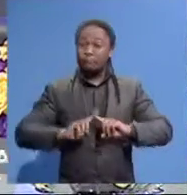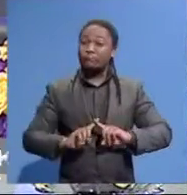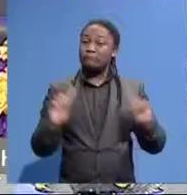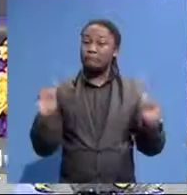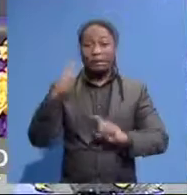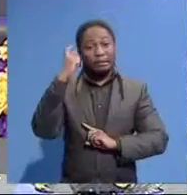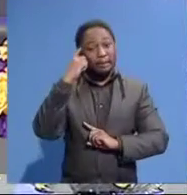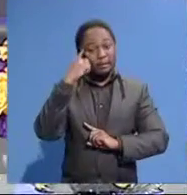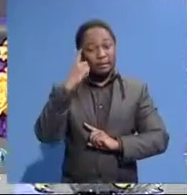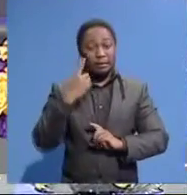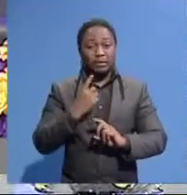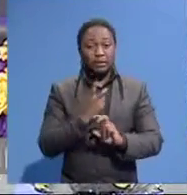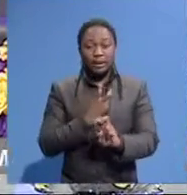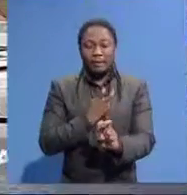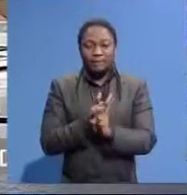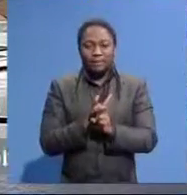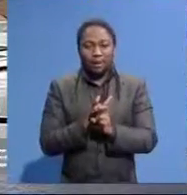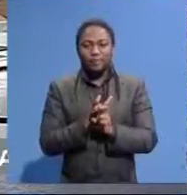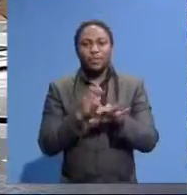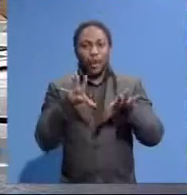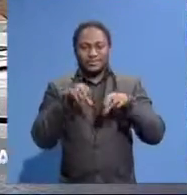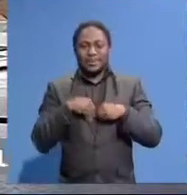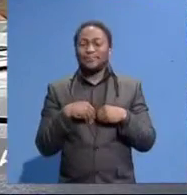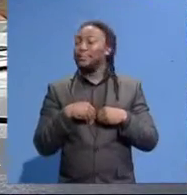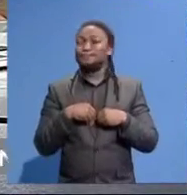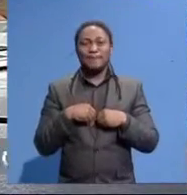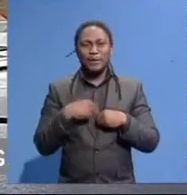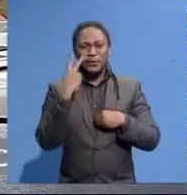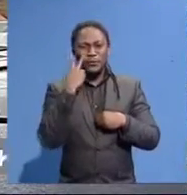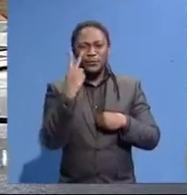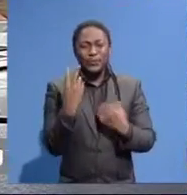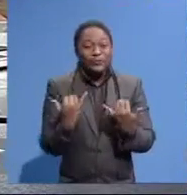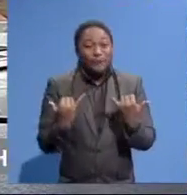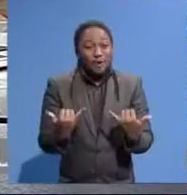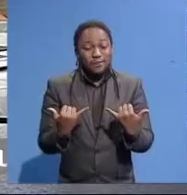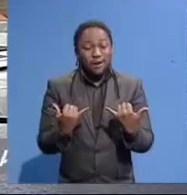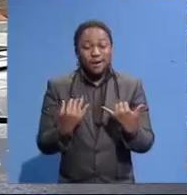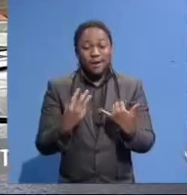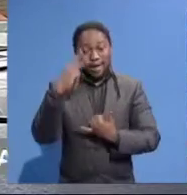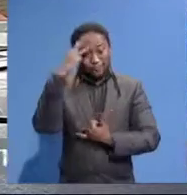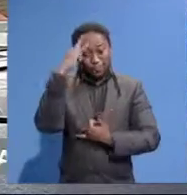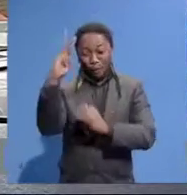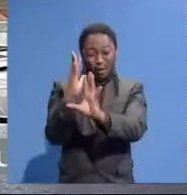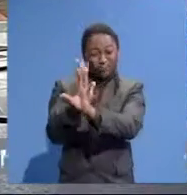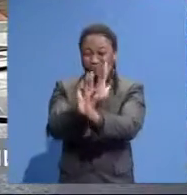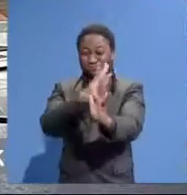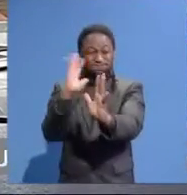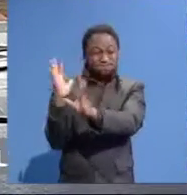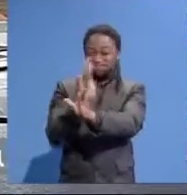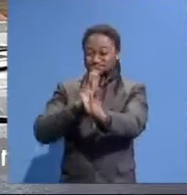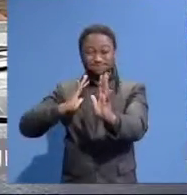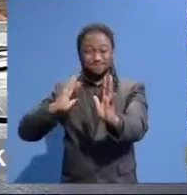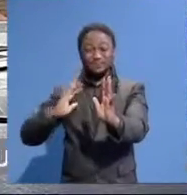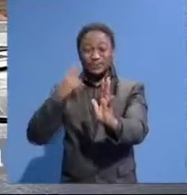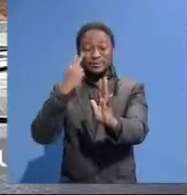think it's very difficult to let go. You see the outpouring that has been going on in the last few days. You see how hurt South Africans